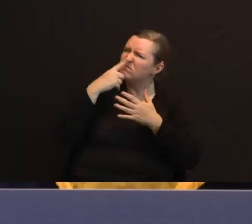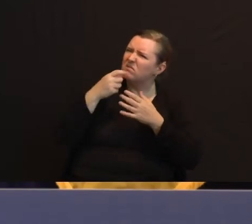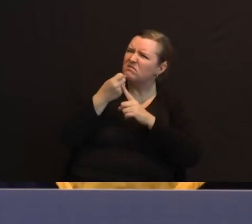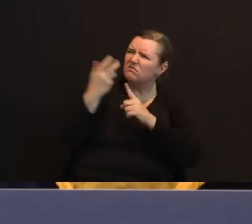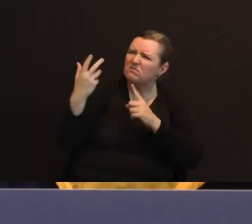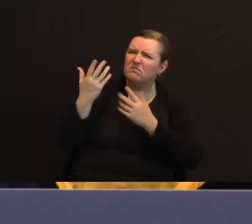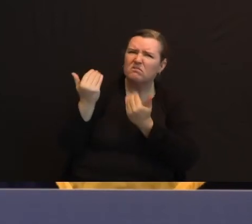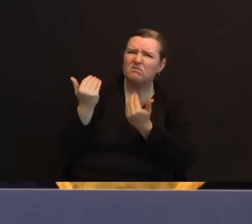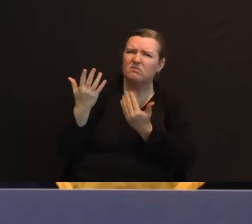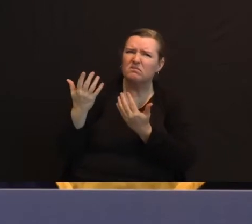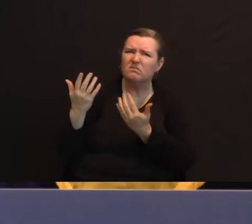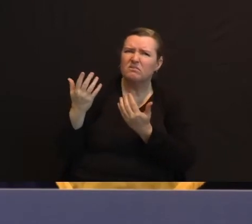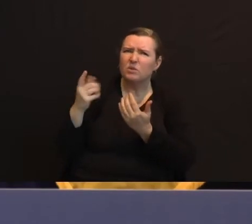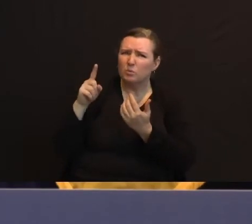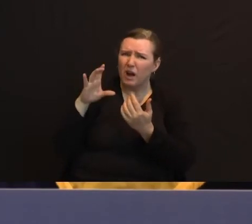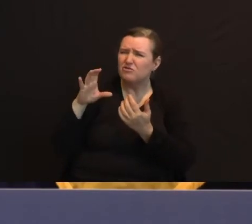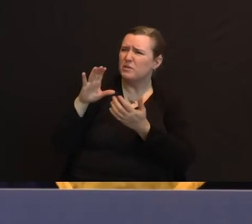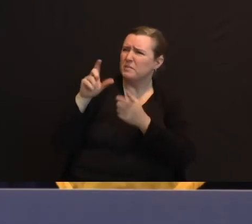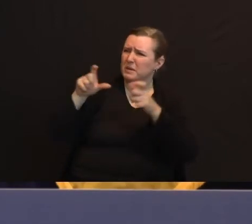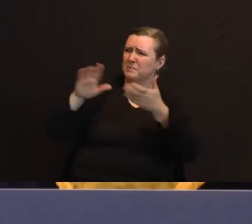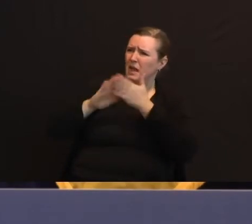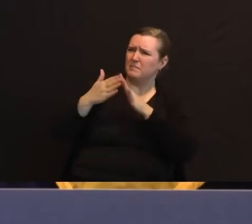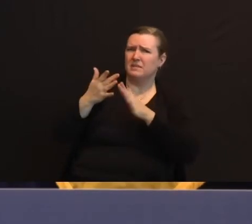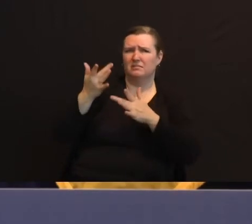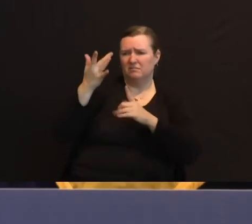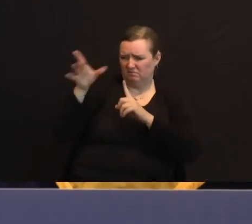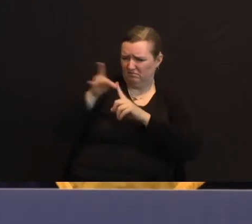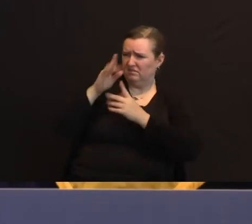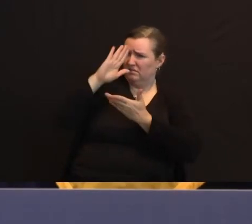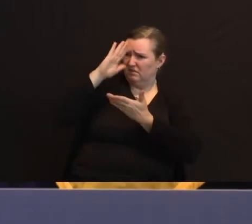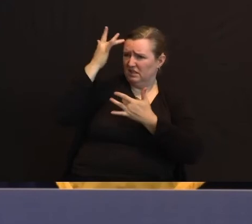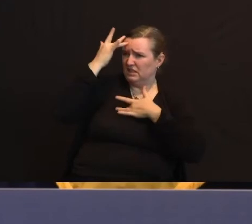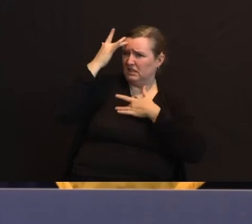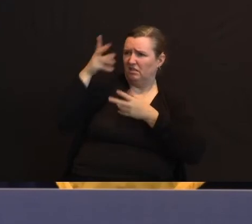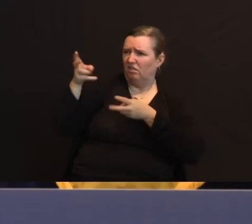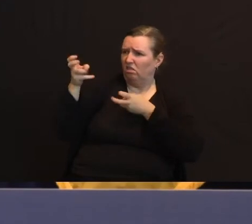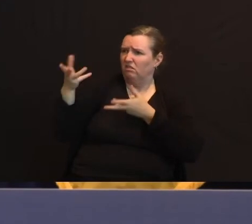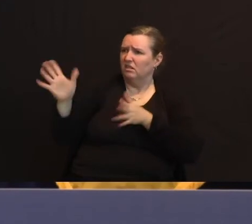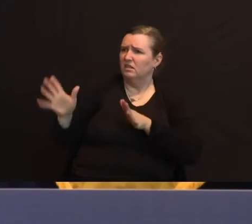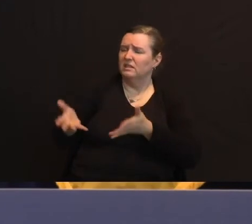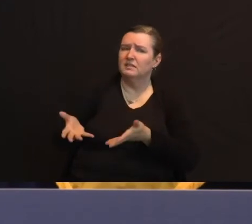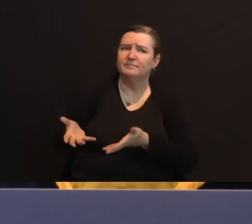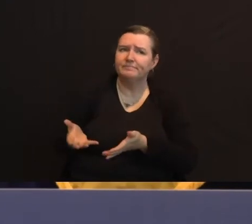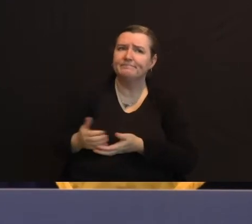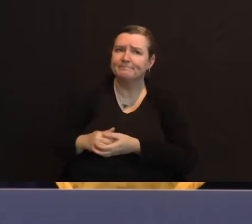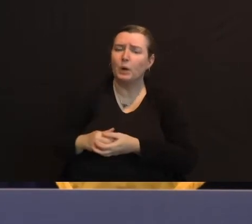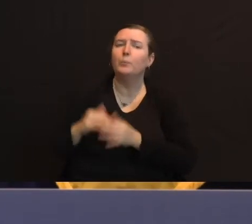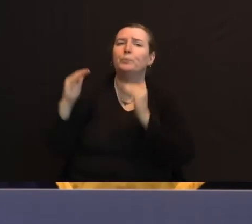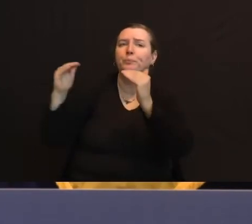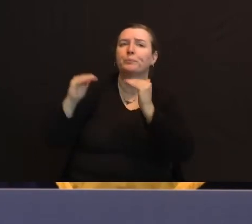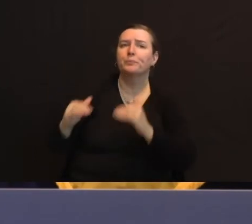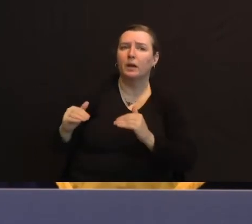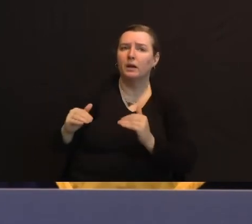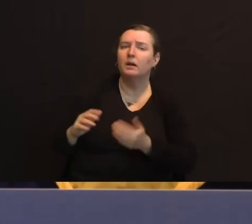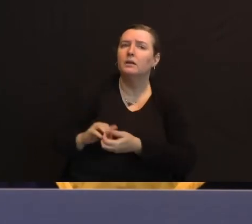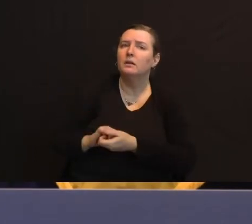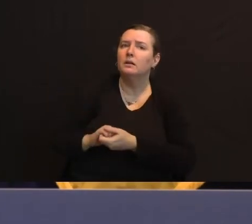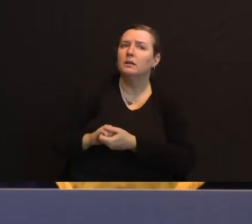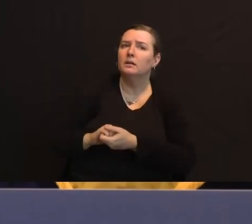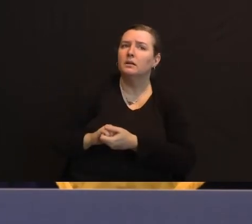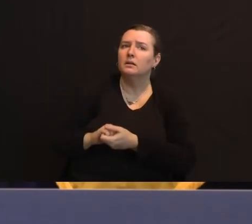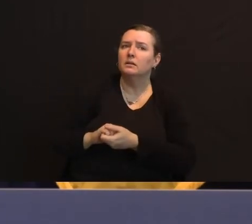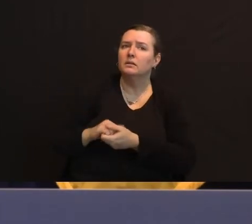folks become infected? I wanted to follow up with the governor on an answer you gave to Dustin talking about who's against sharing this kind of data. Well,